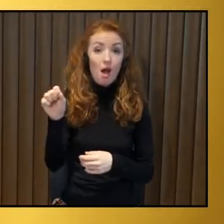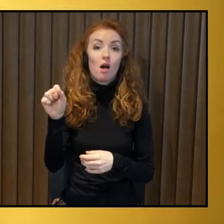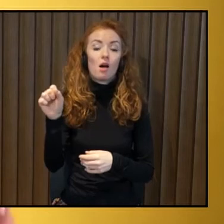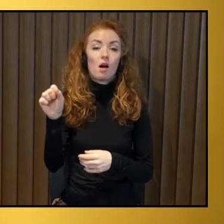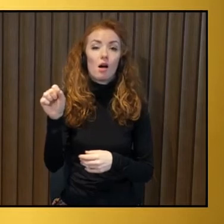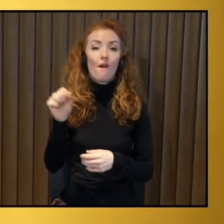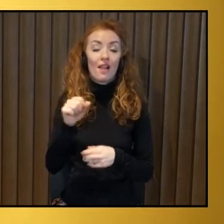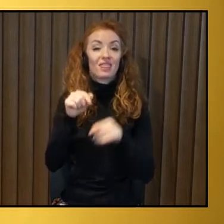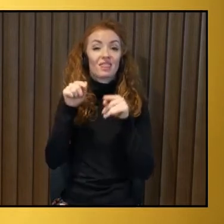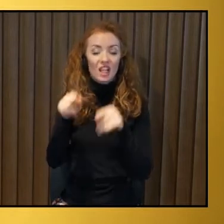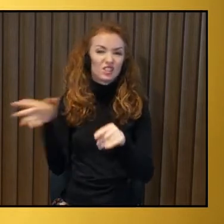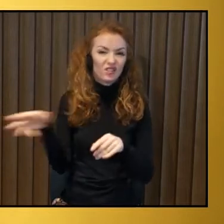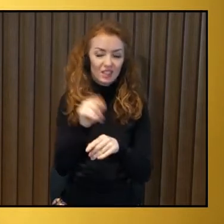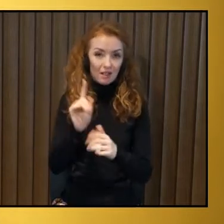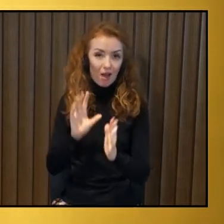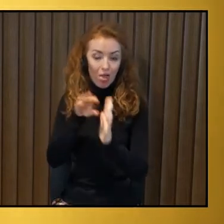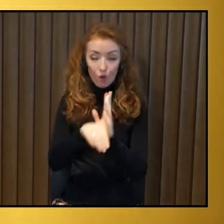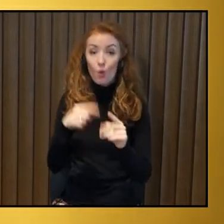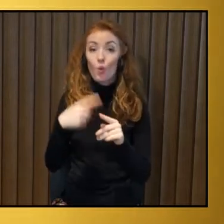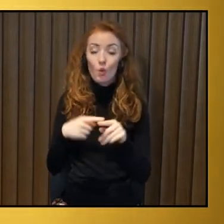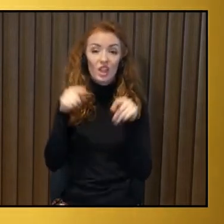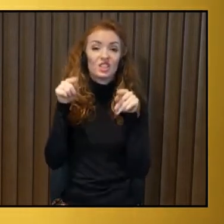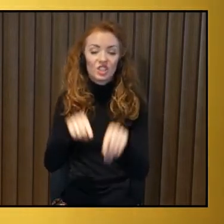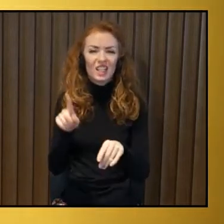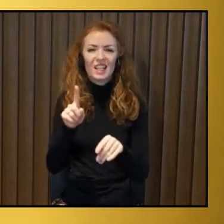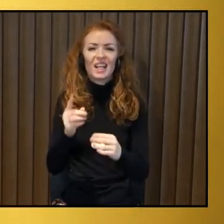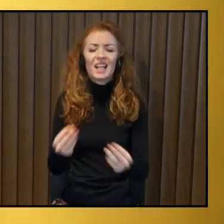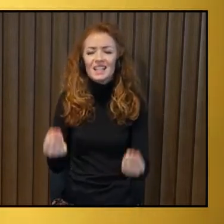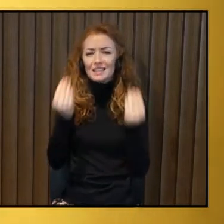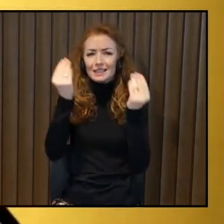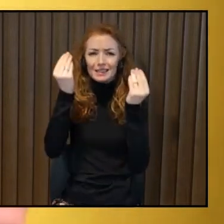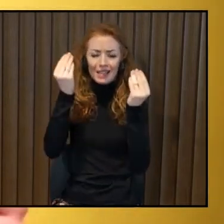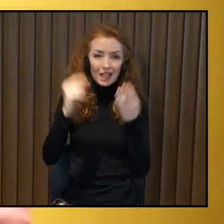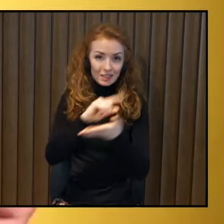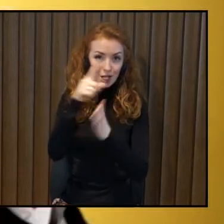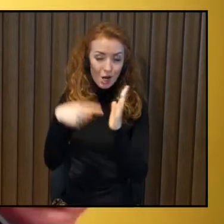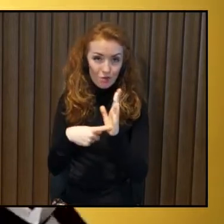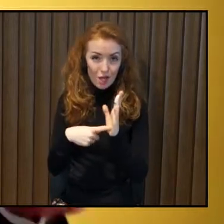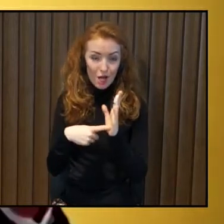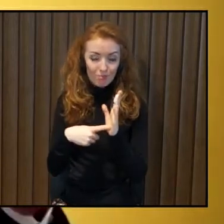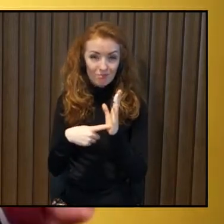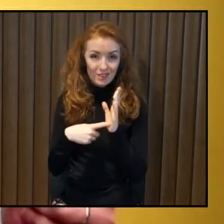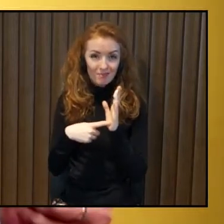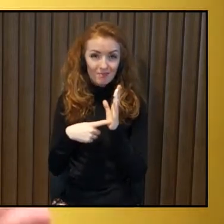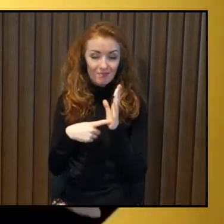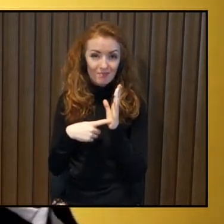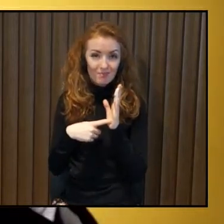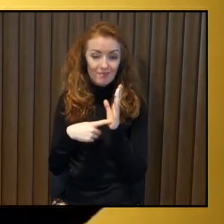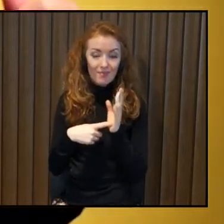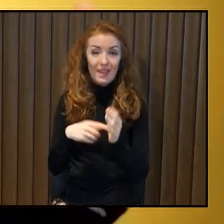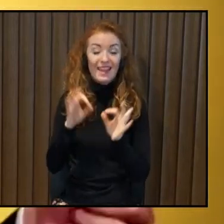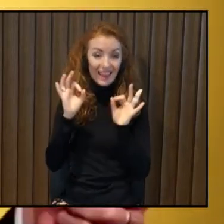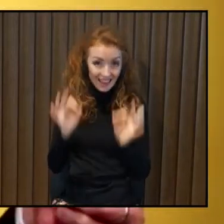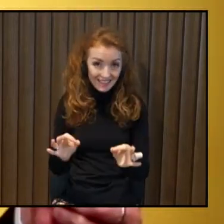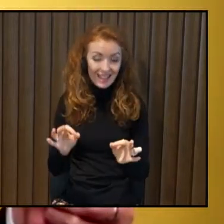because the historical, the history of universal design is rooted in disability rights. It's also rooted